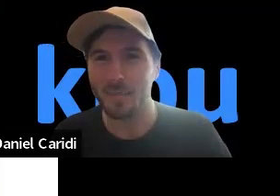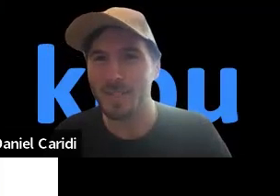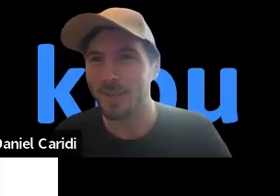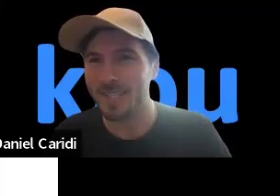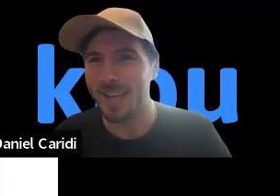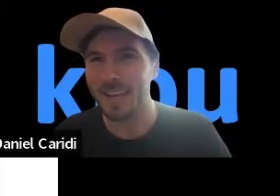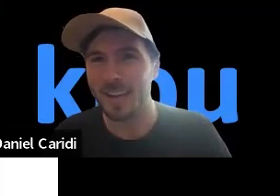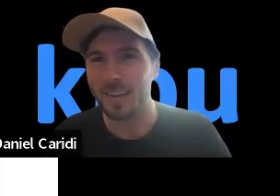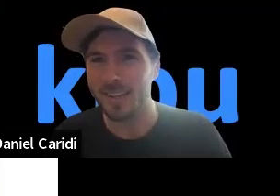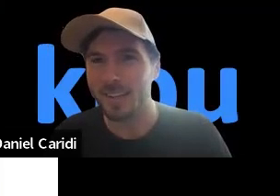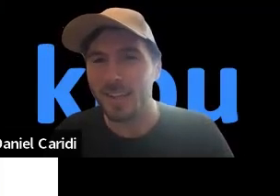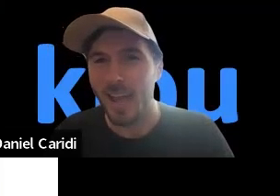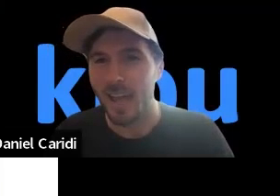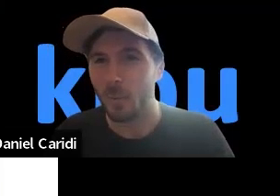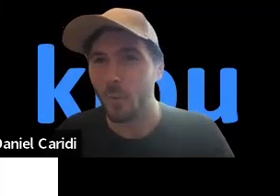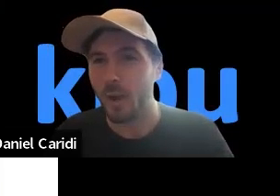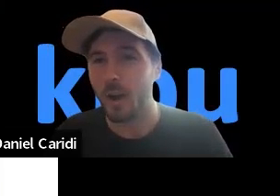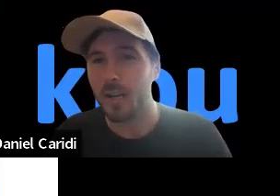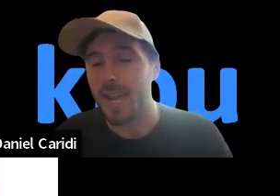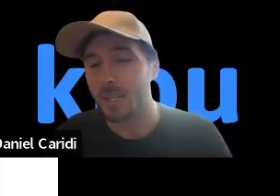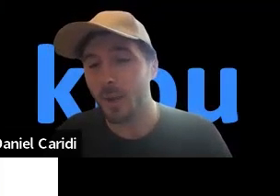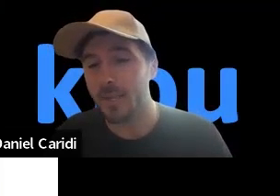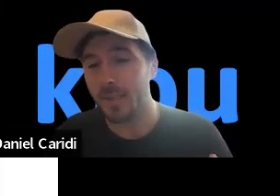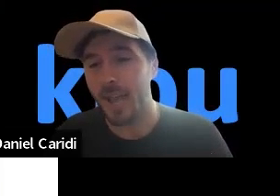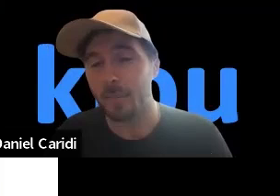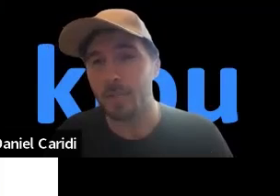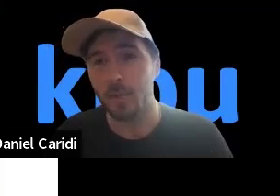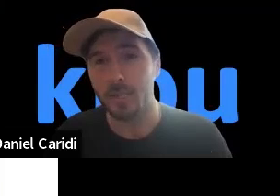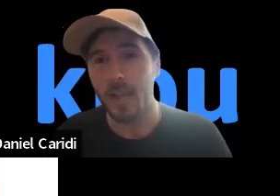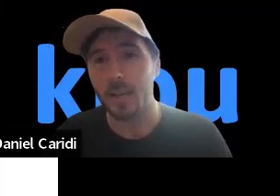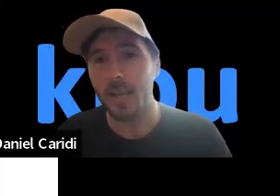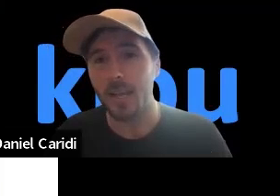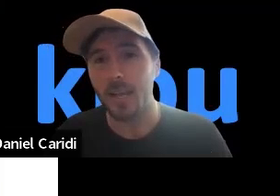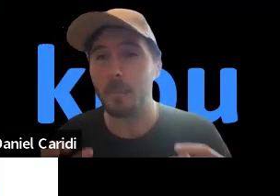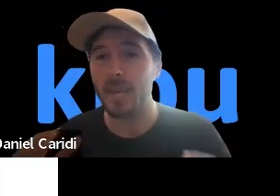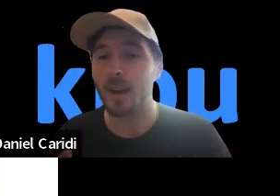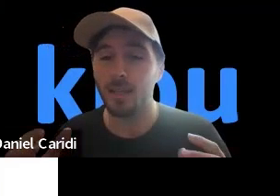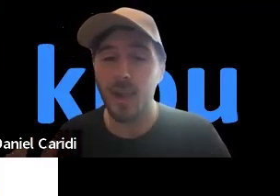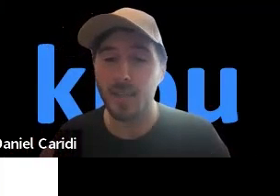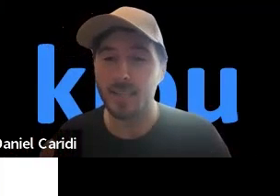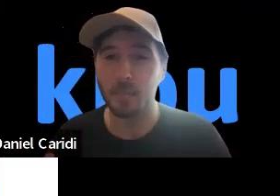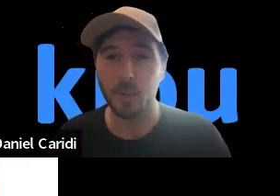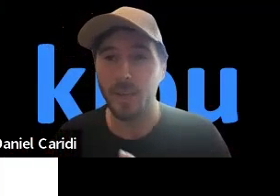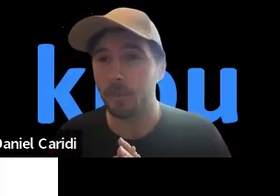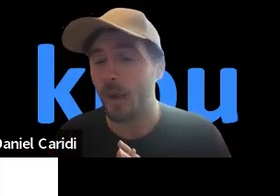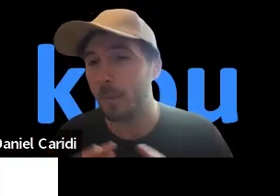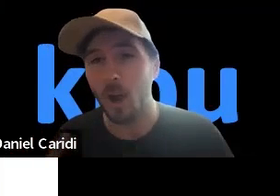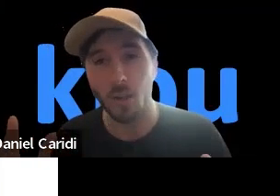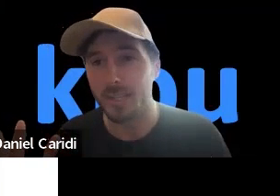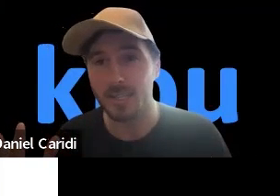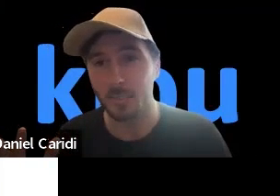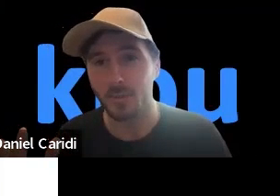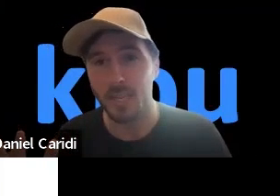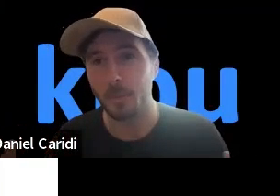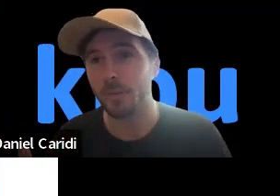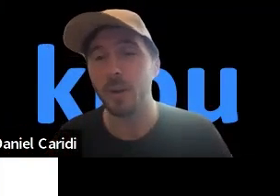to the admin tooling side now. And what our intention was on this admin tooling side is to be a lot simpler than probably all